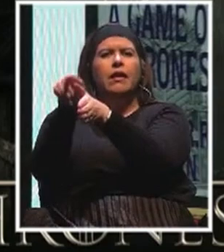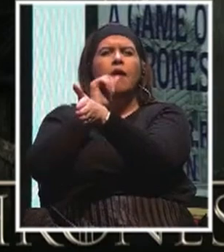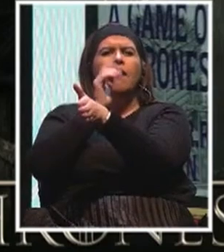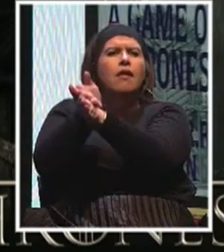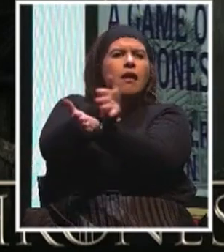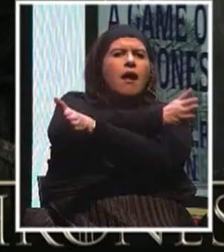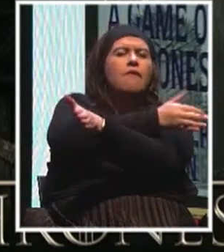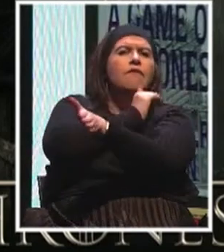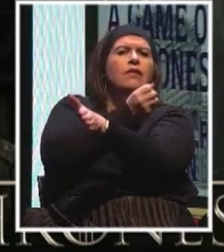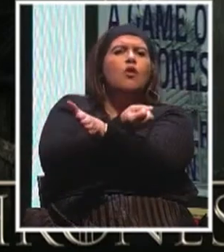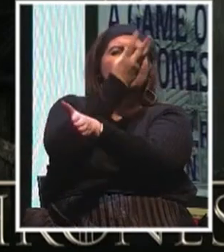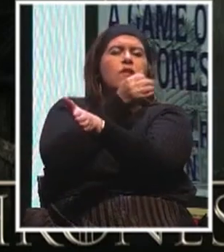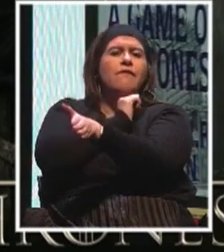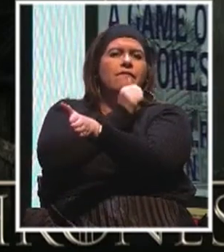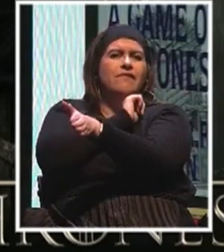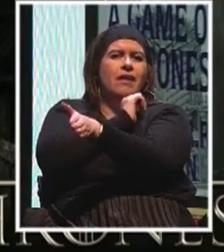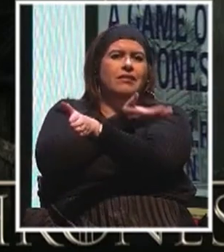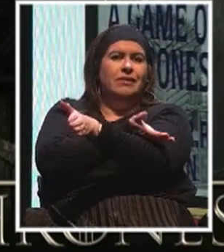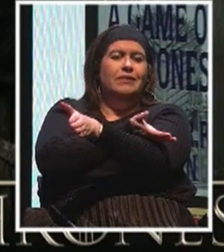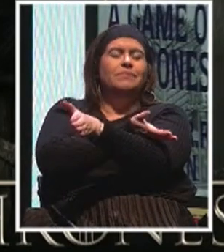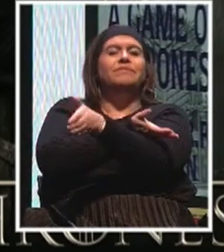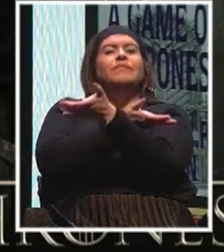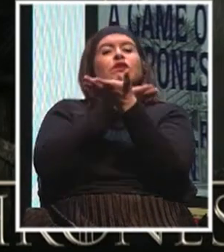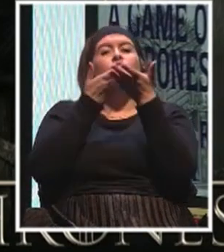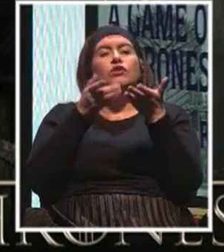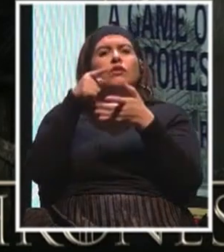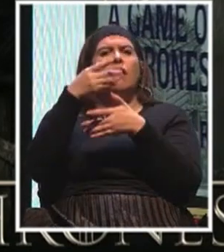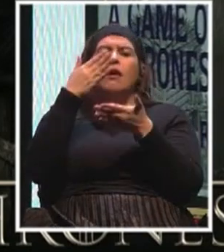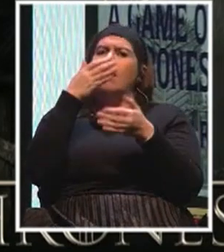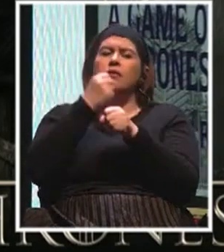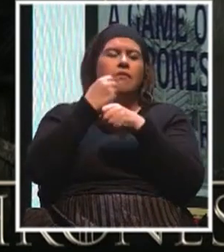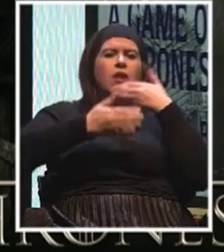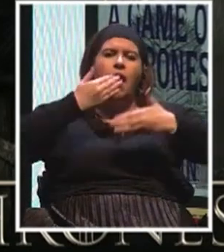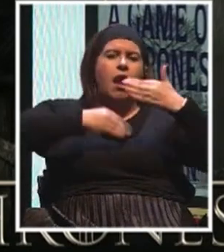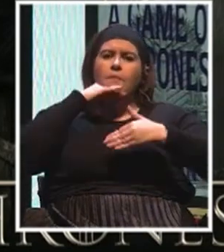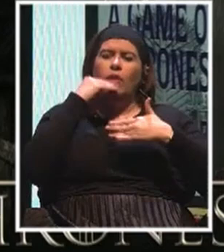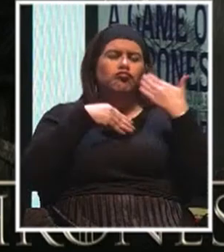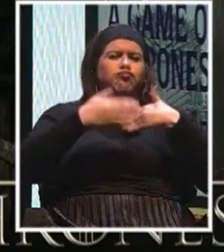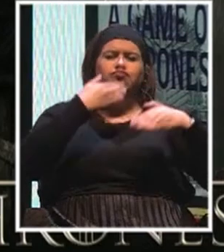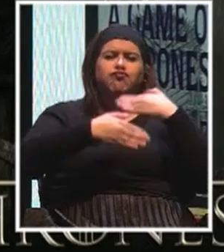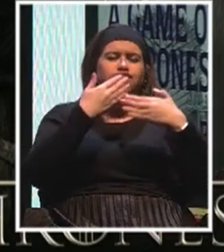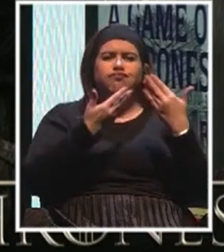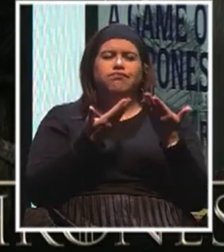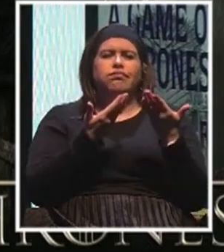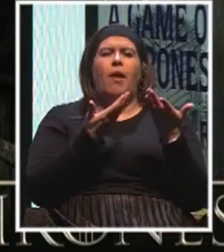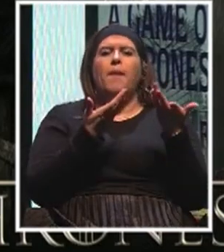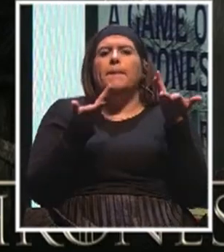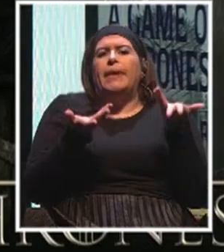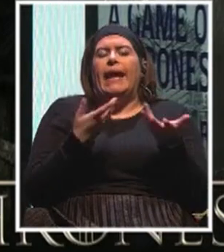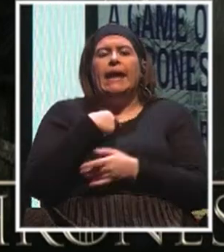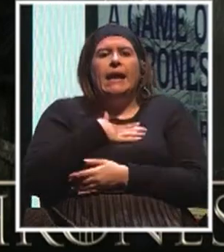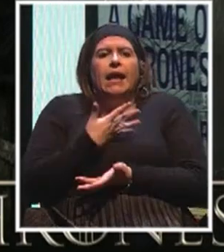programming. And so they had to work very fast, and they needed to kind of reinvigorate